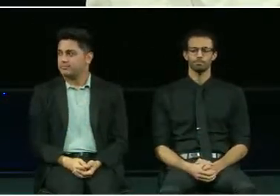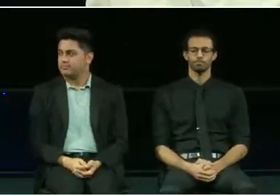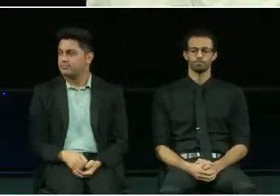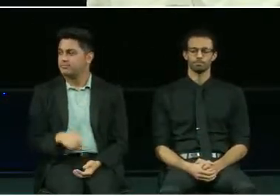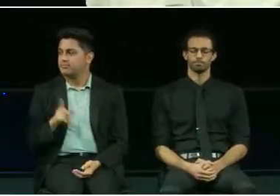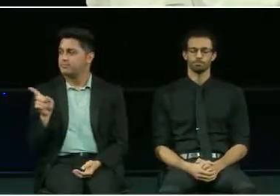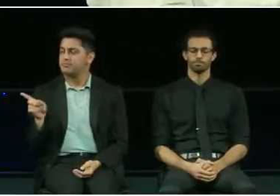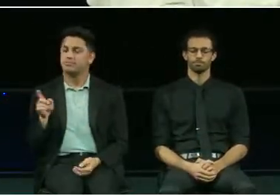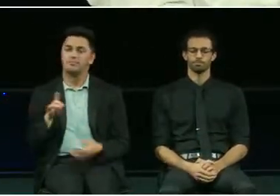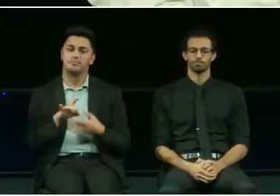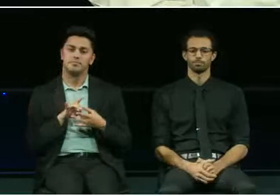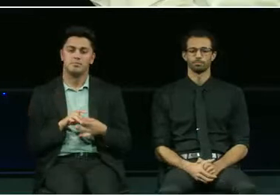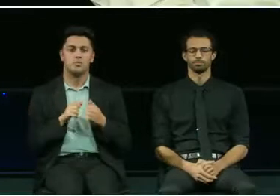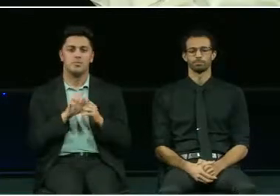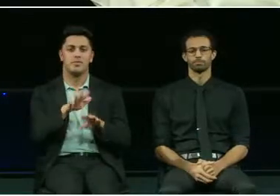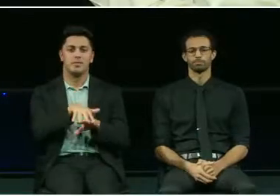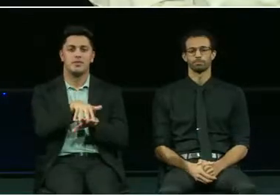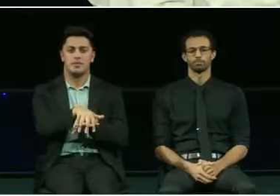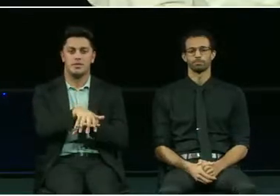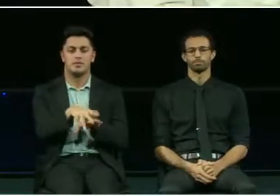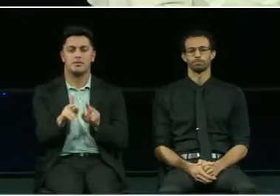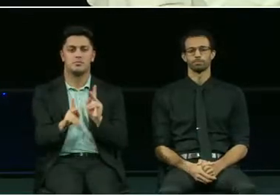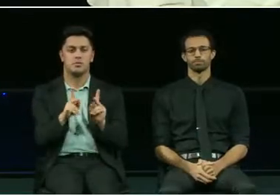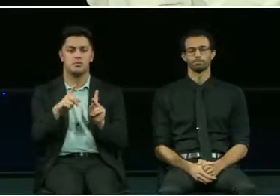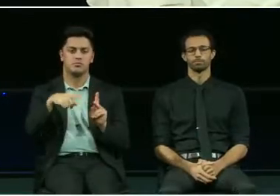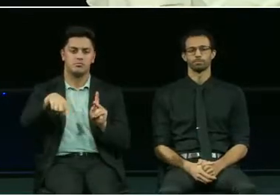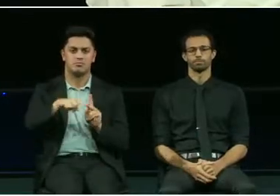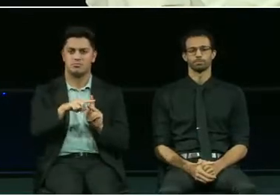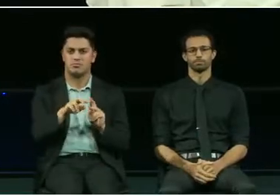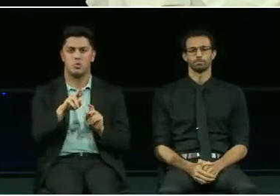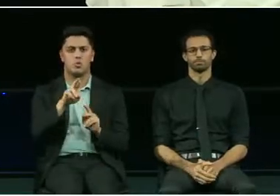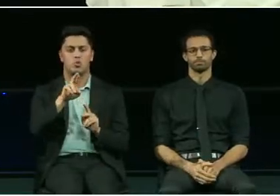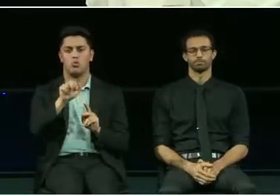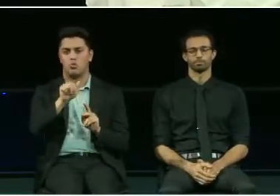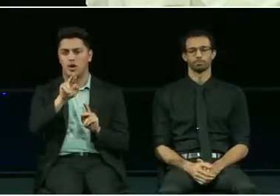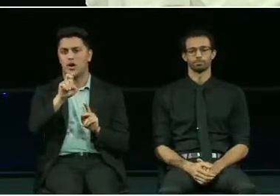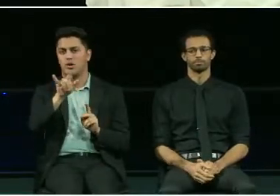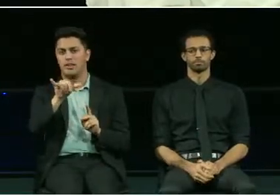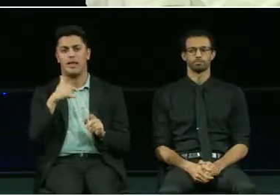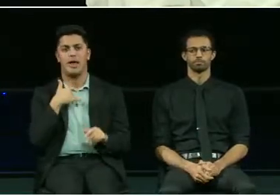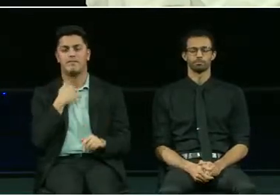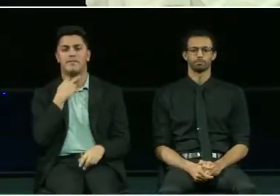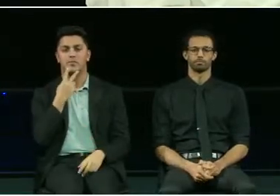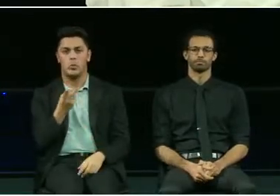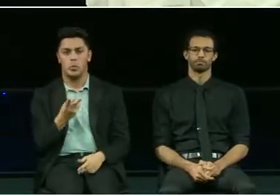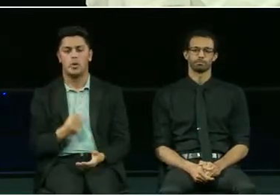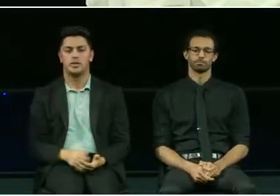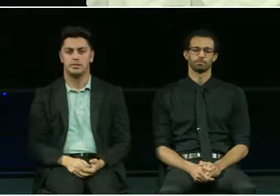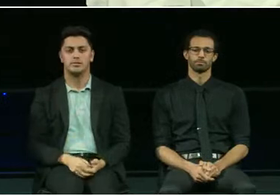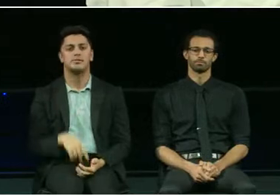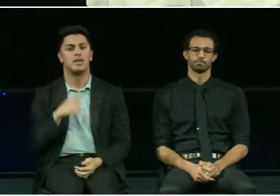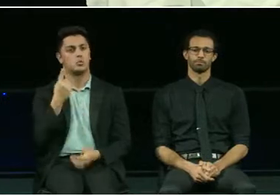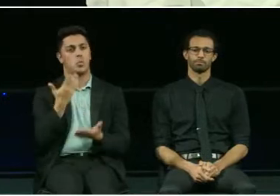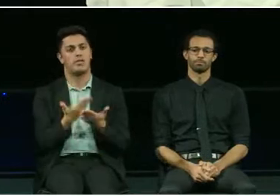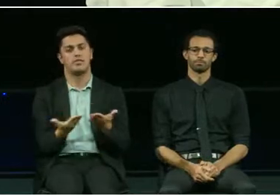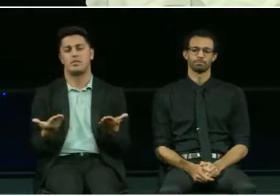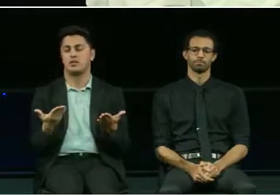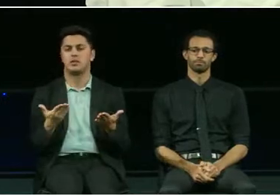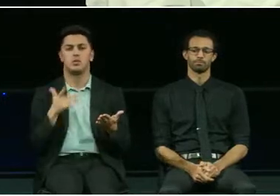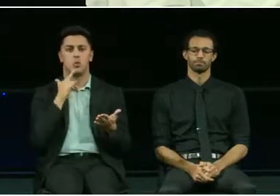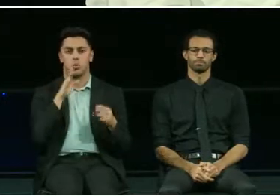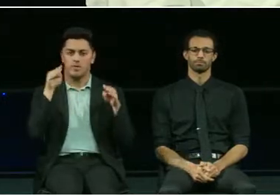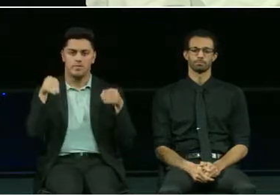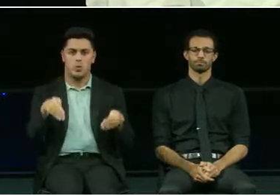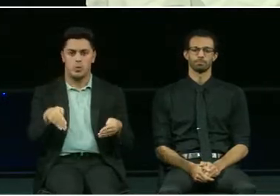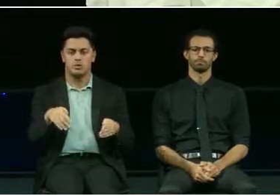I think when it comes to indigenous people, they very rarely had a voice. And I think that was one thing that we really wanted to